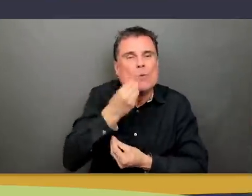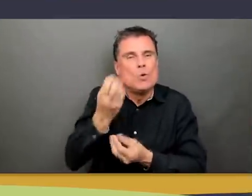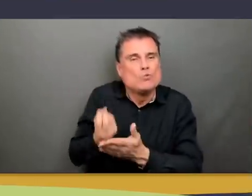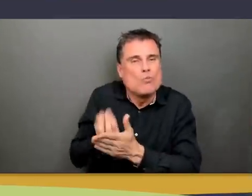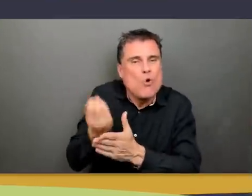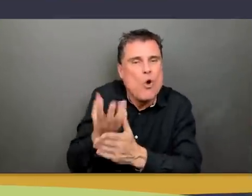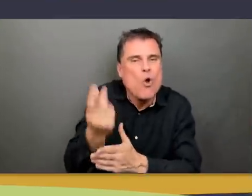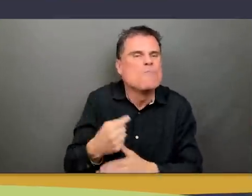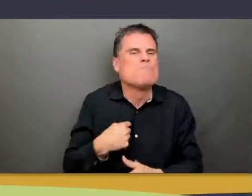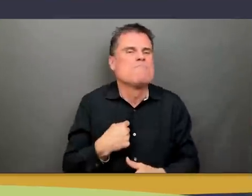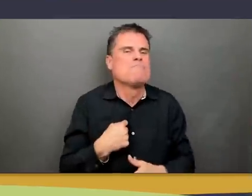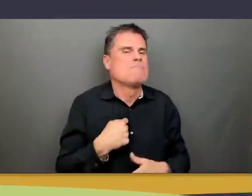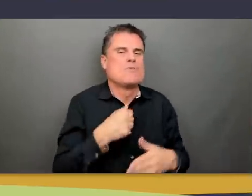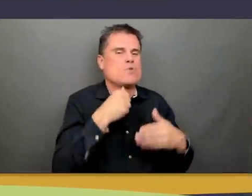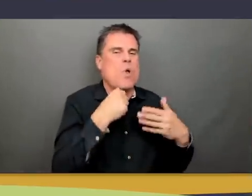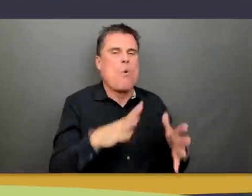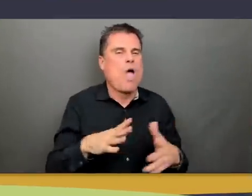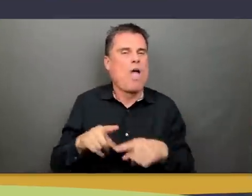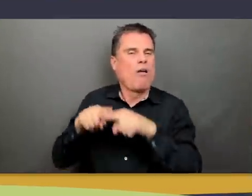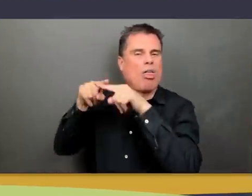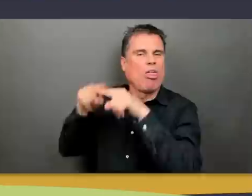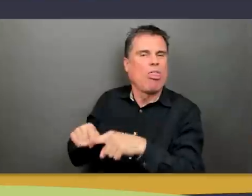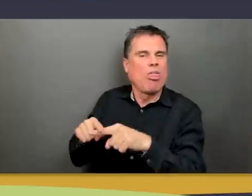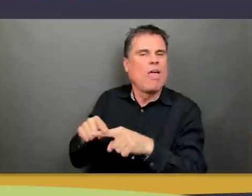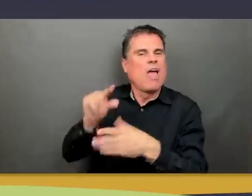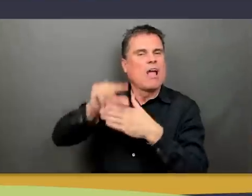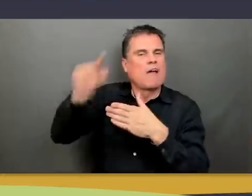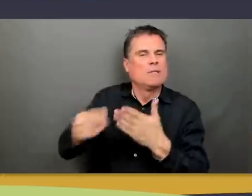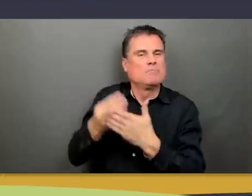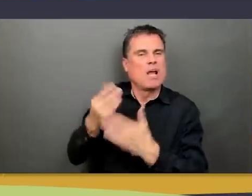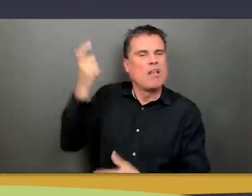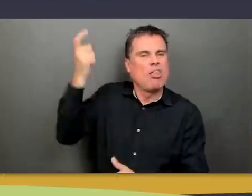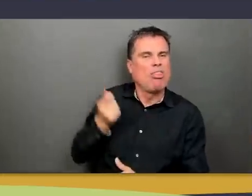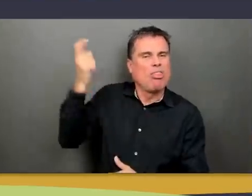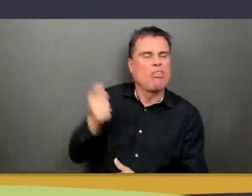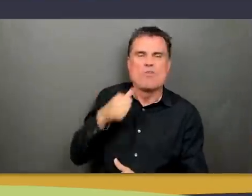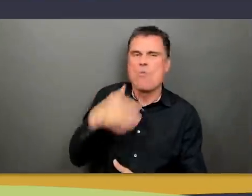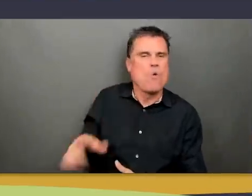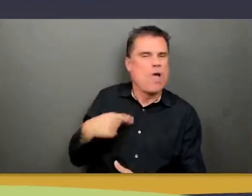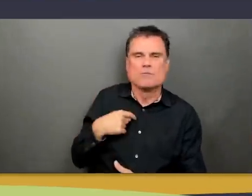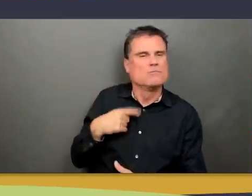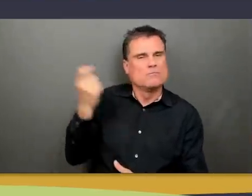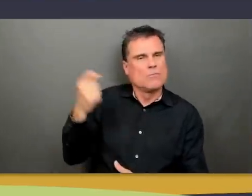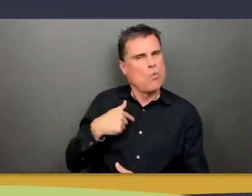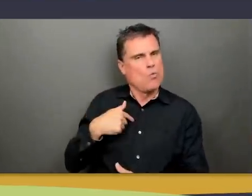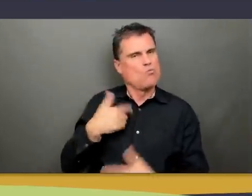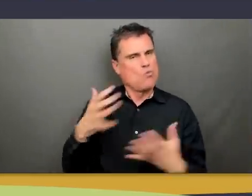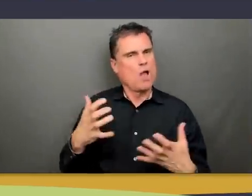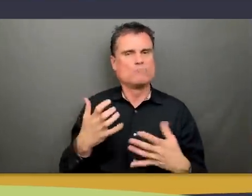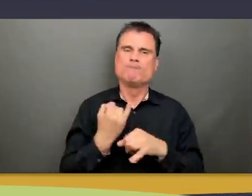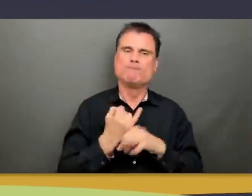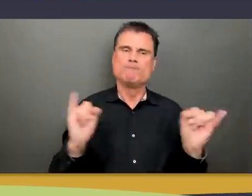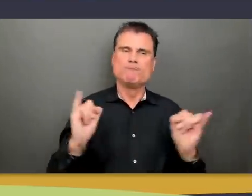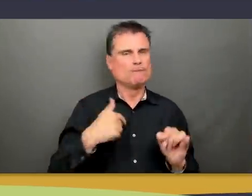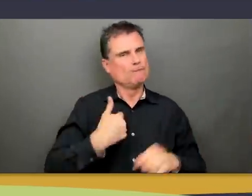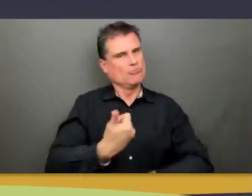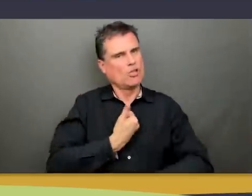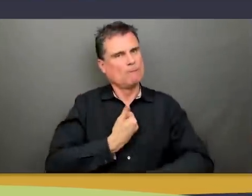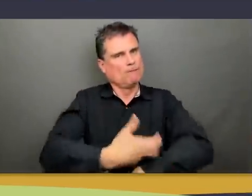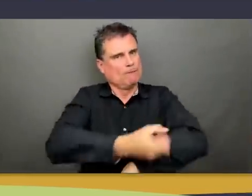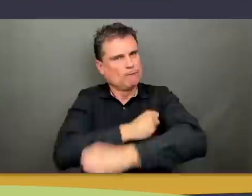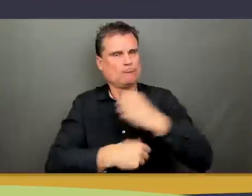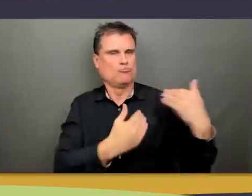a useful man and showcasing his value for the community. He thankfulness and warm smile